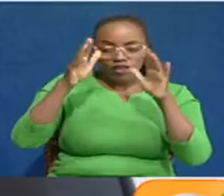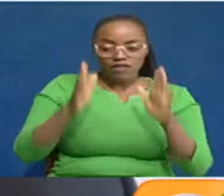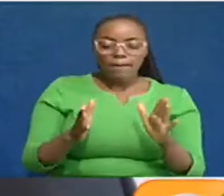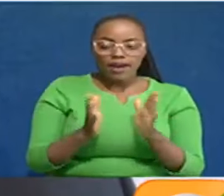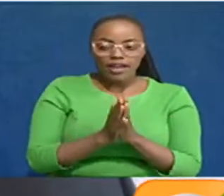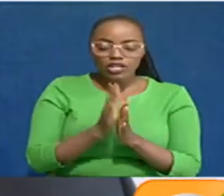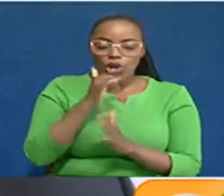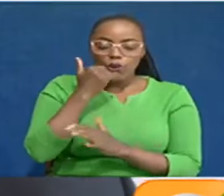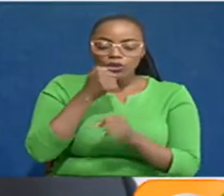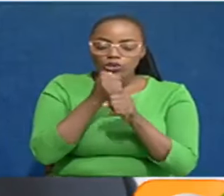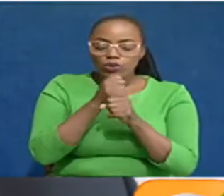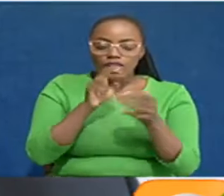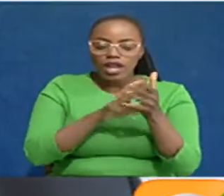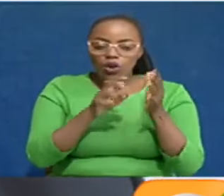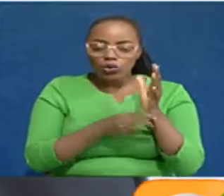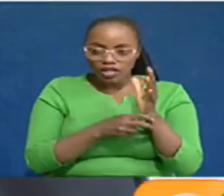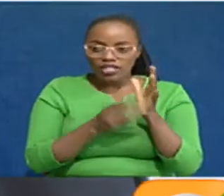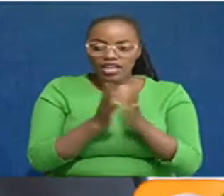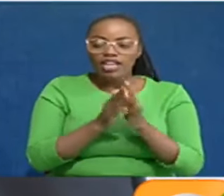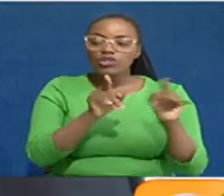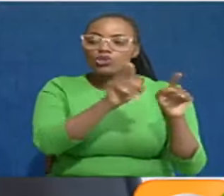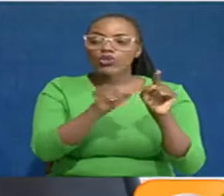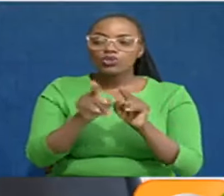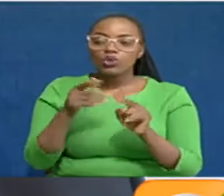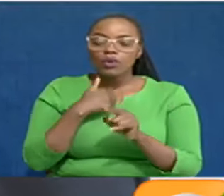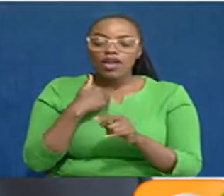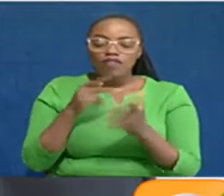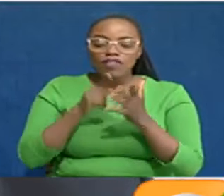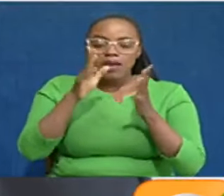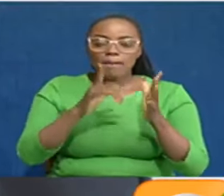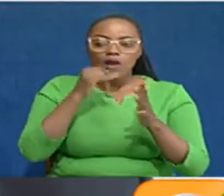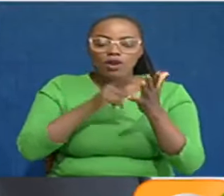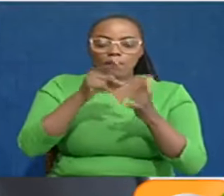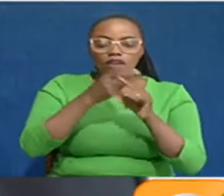who is doing the contract and the buyer who is buying from the farmer.